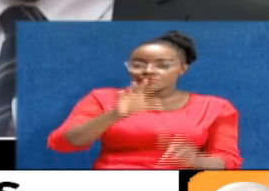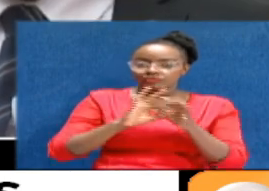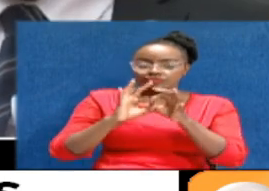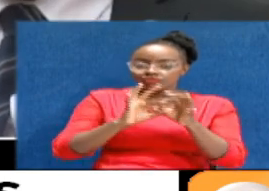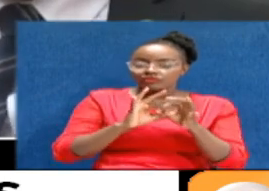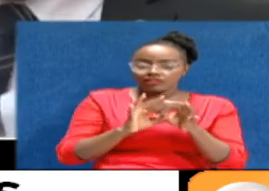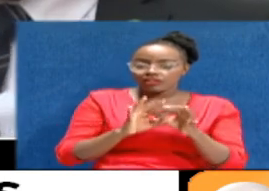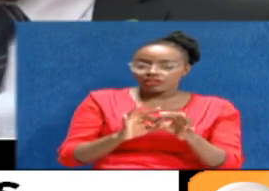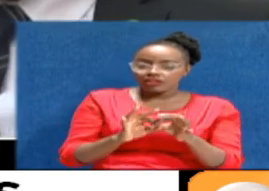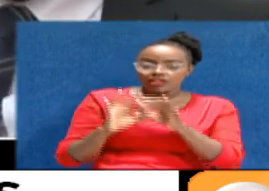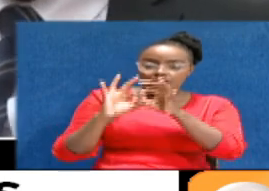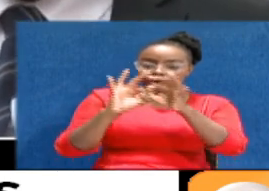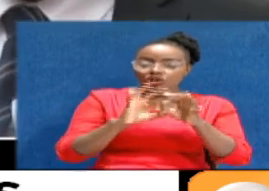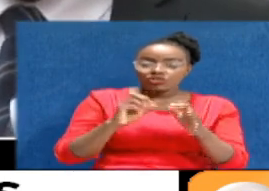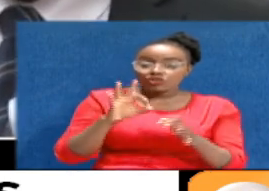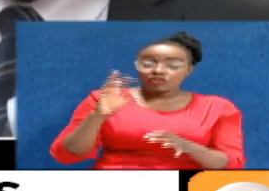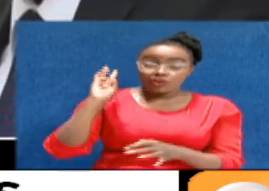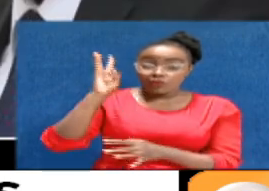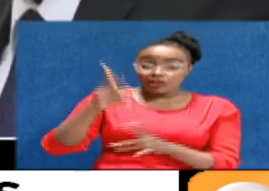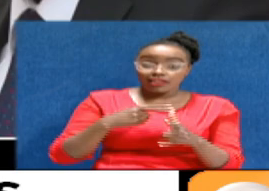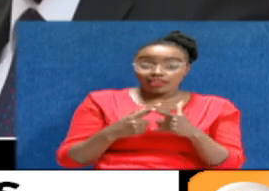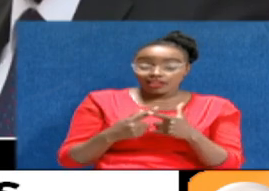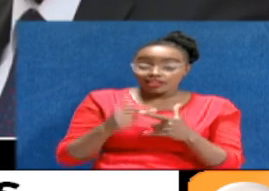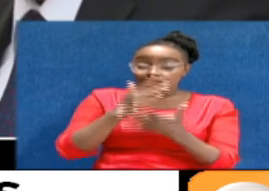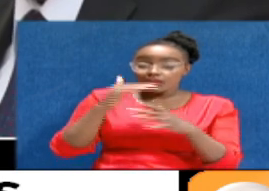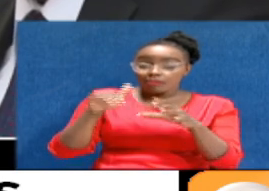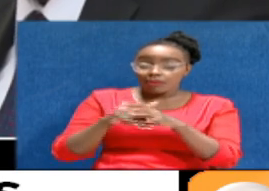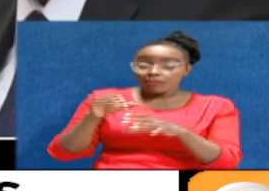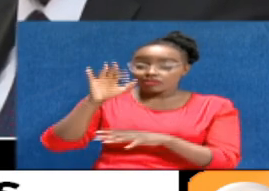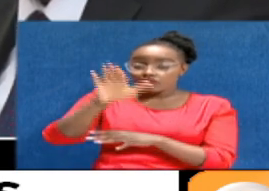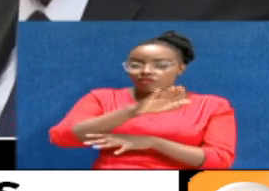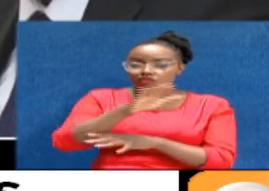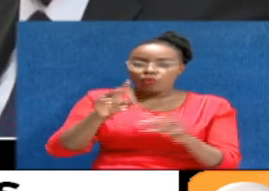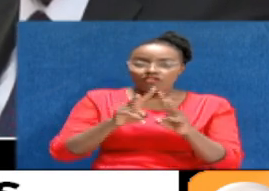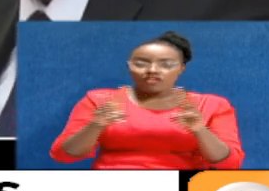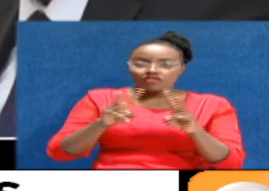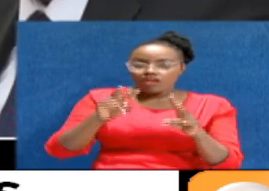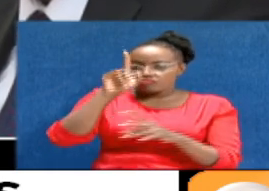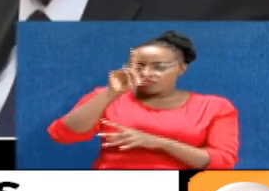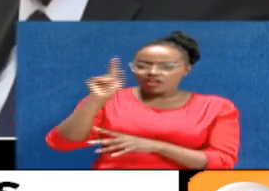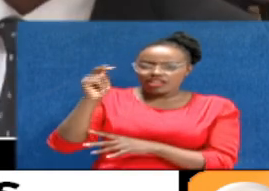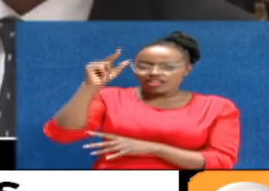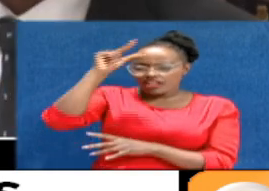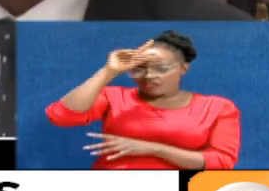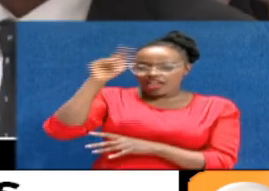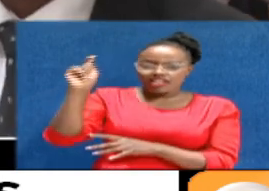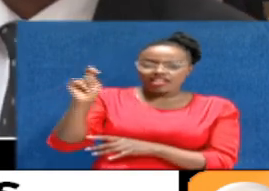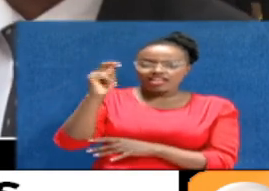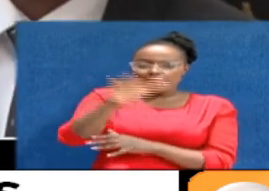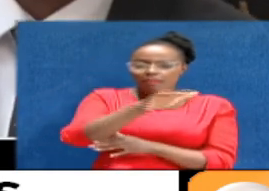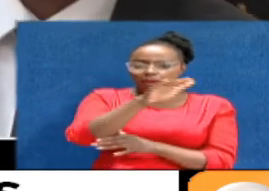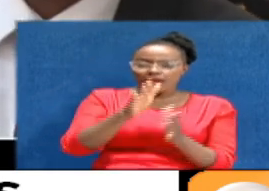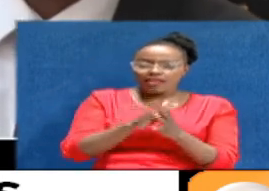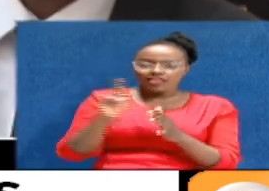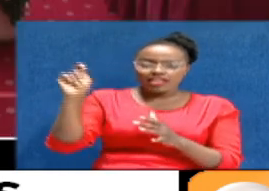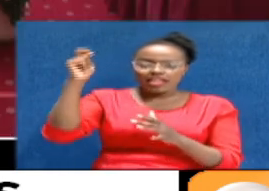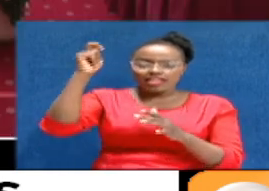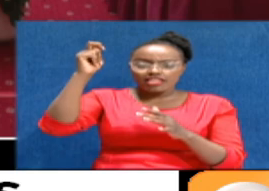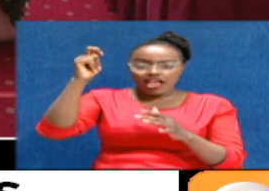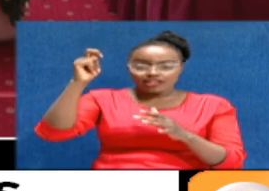of the willing, you remember coalition of the willing? Mm-hmm. Remember, some members of parliament were very critical of the Kenyan government and the Kenyan parliament and the Kenyan